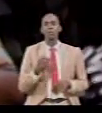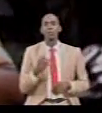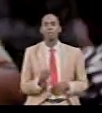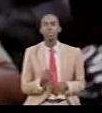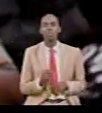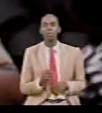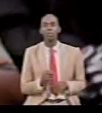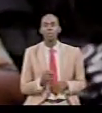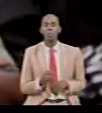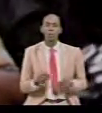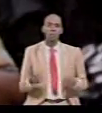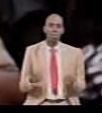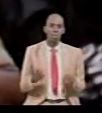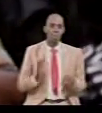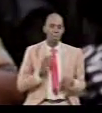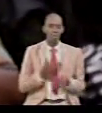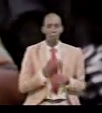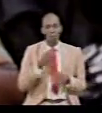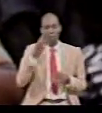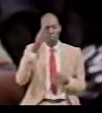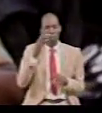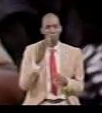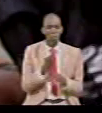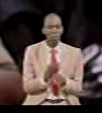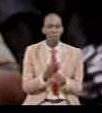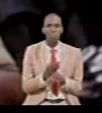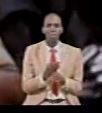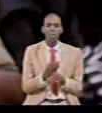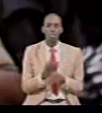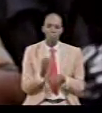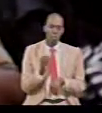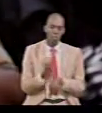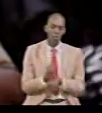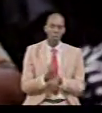Our faith walketh by love.